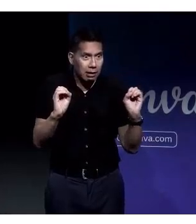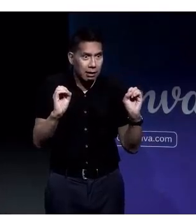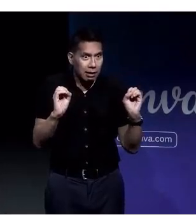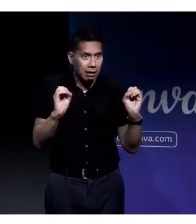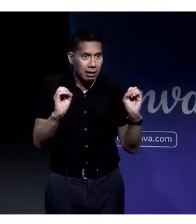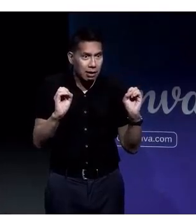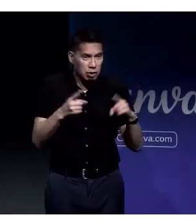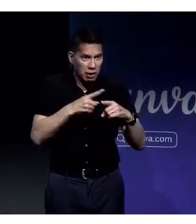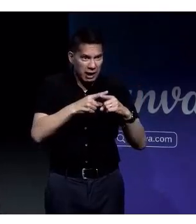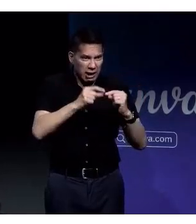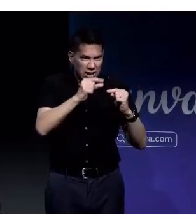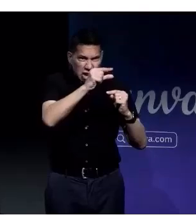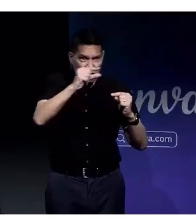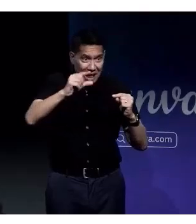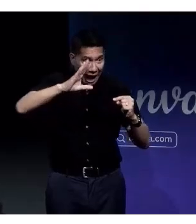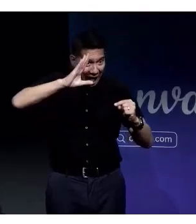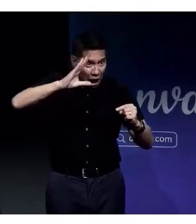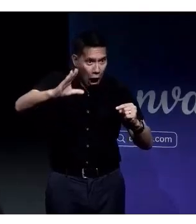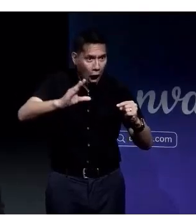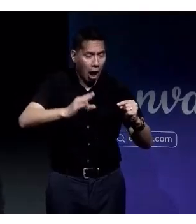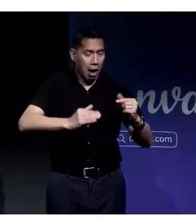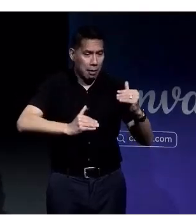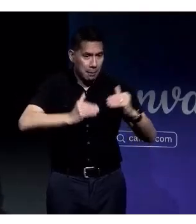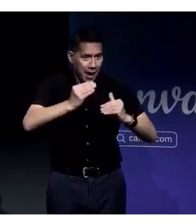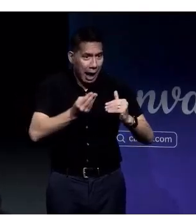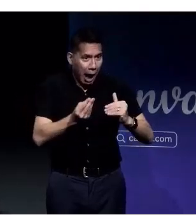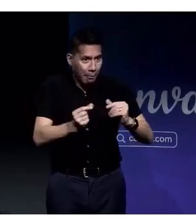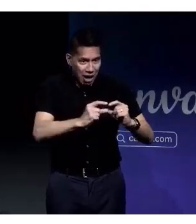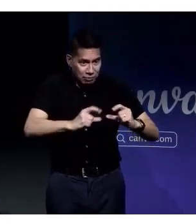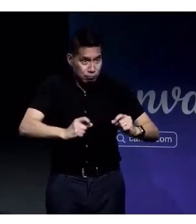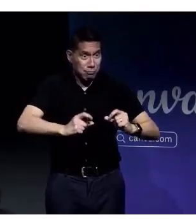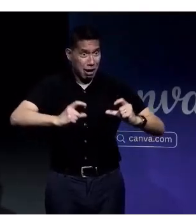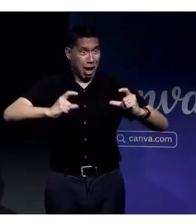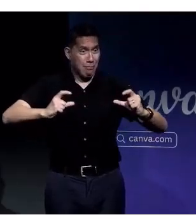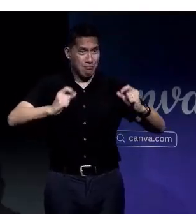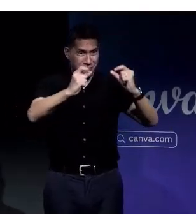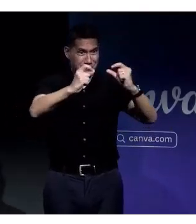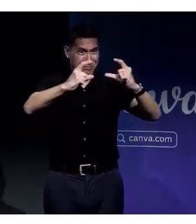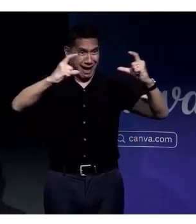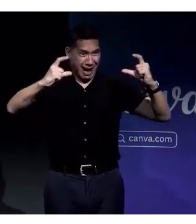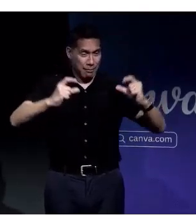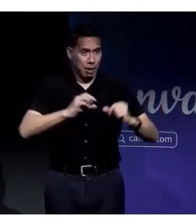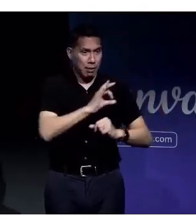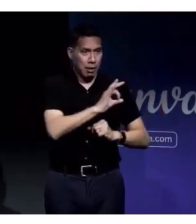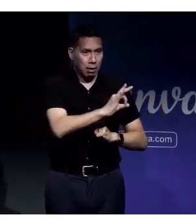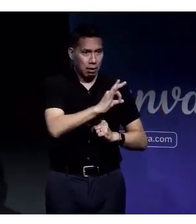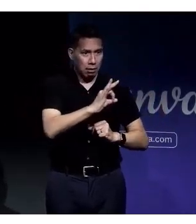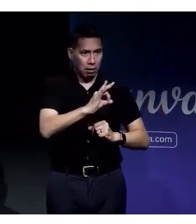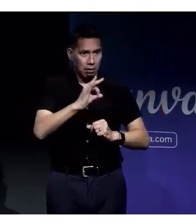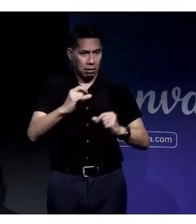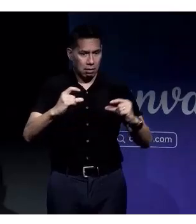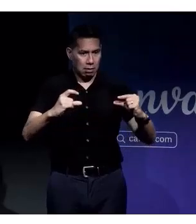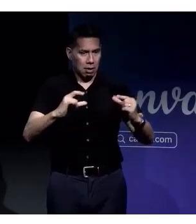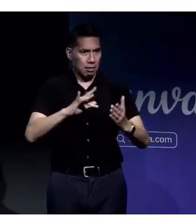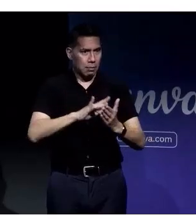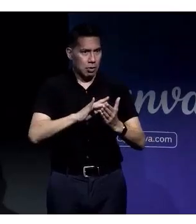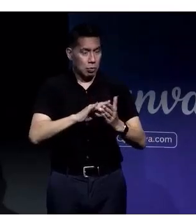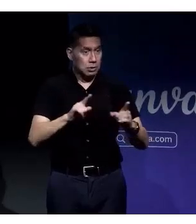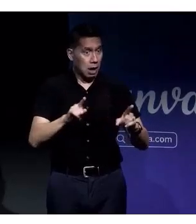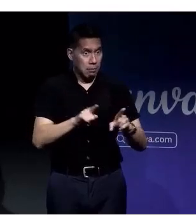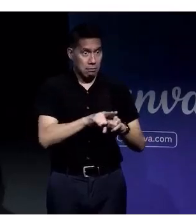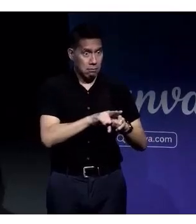up, the greeting, the simple balance, the search. But yeah, quick links is just sitting in the middle,